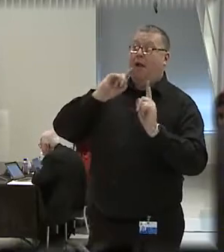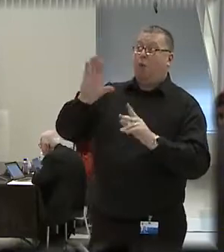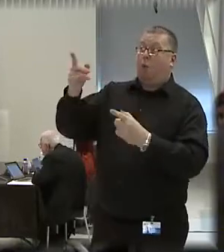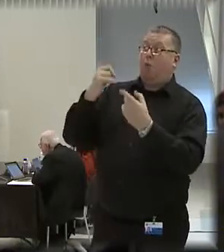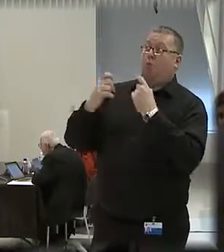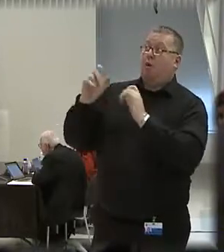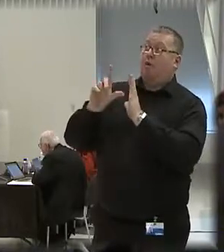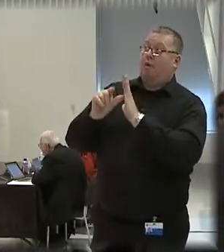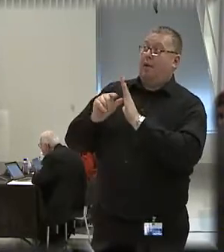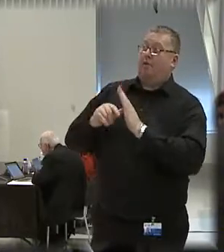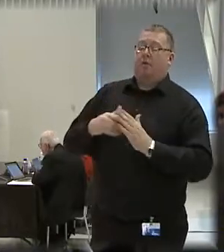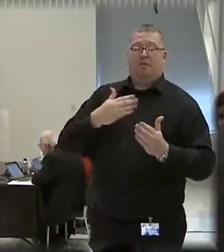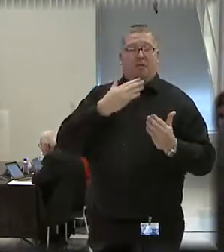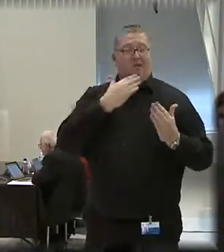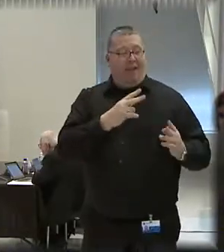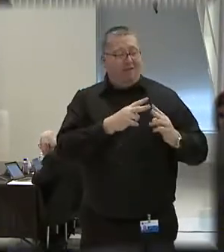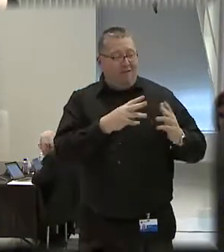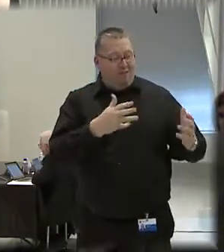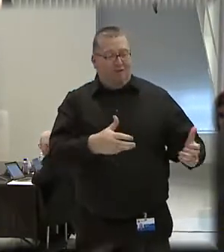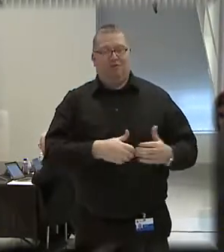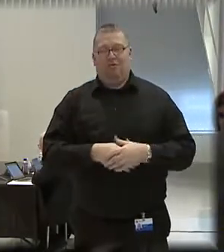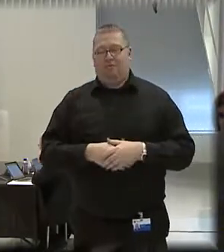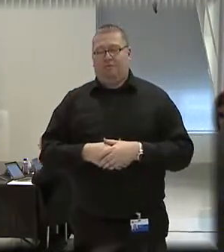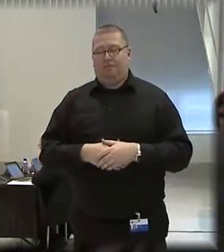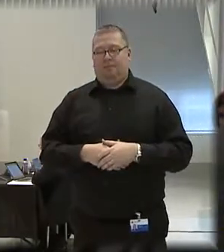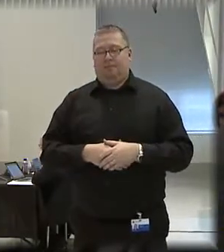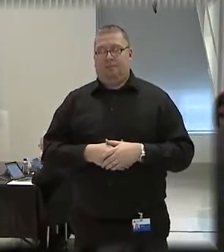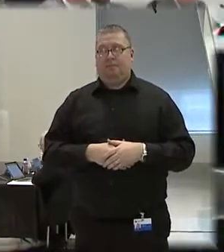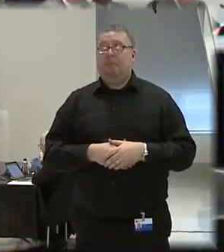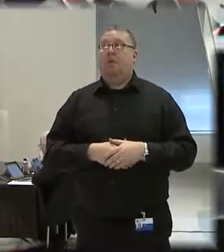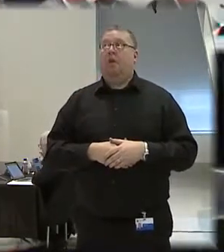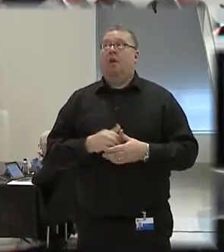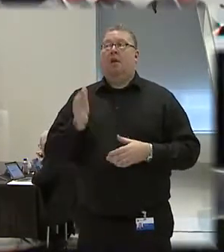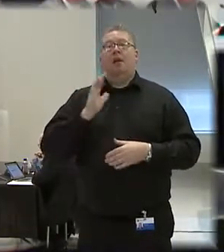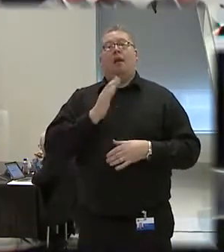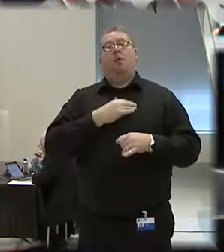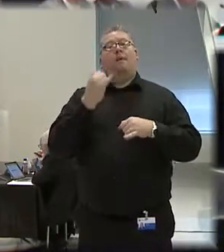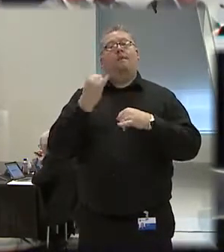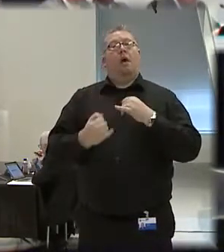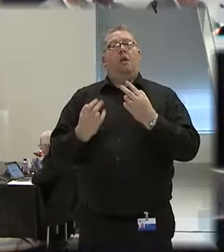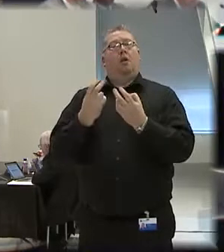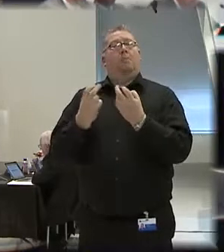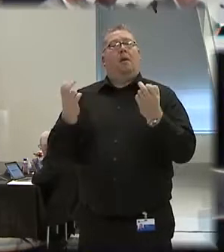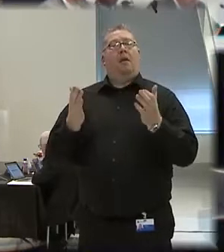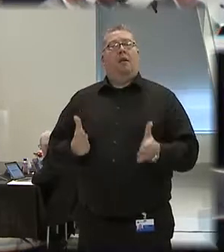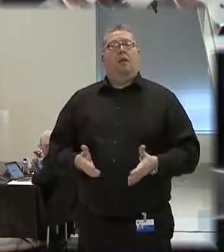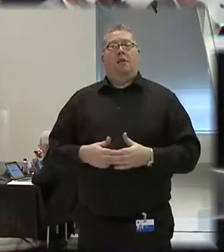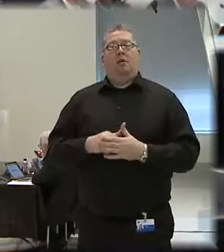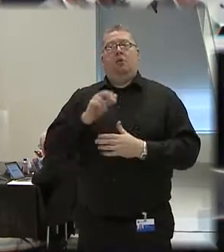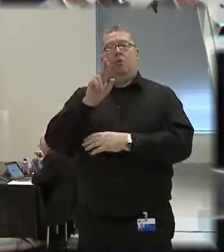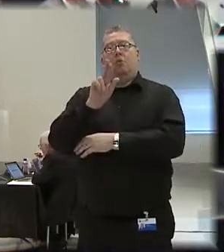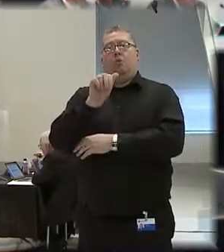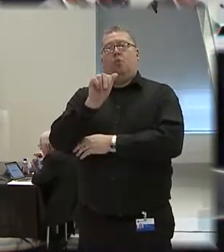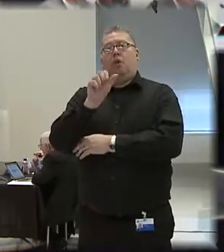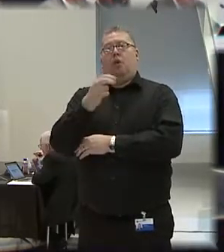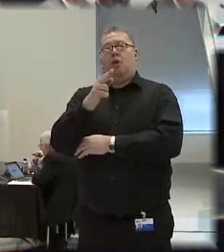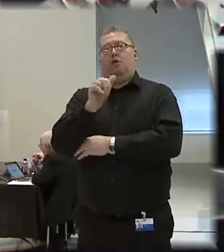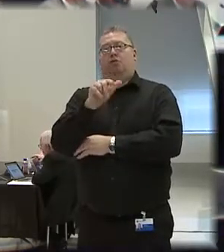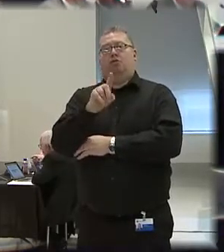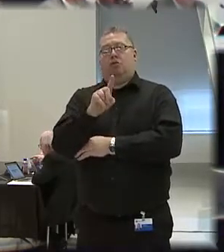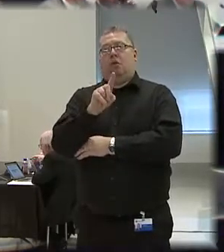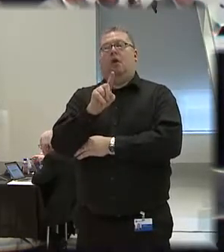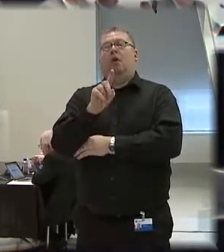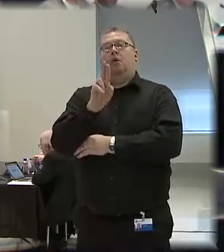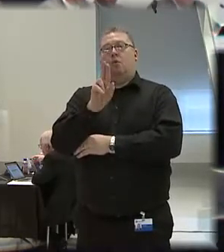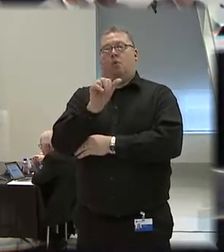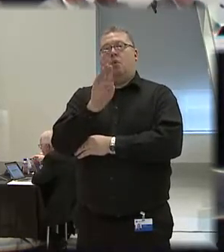have. Thank you. Thank you very much. Our final panelist will be Rashad Robinson, Executive